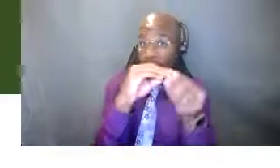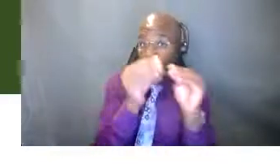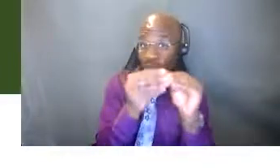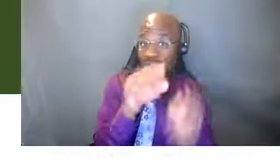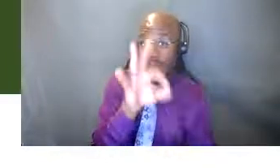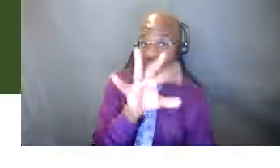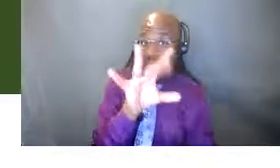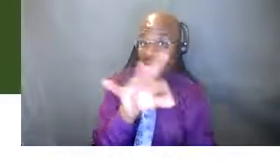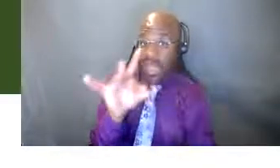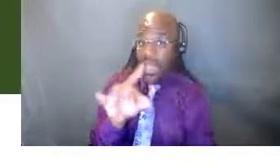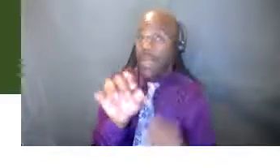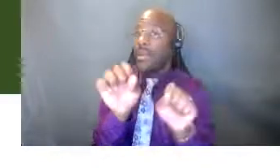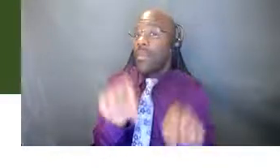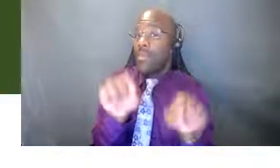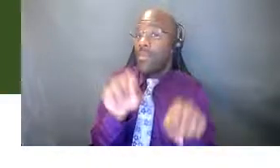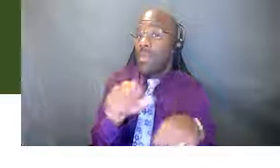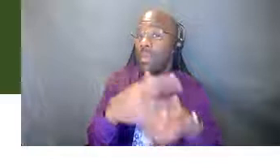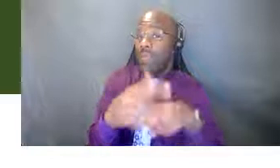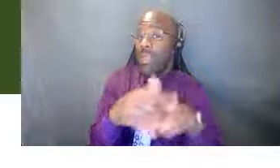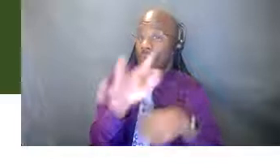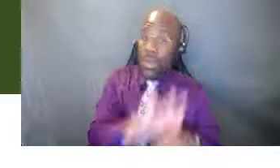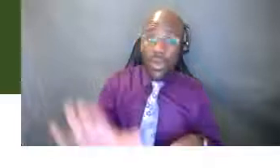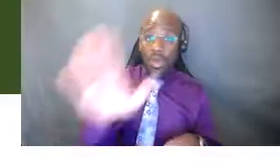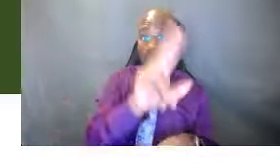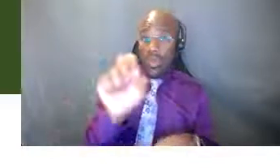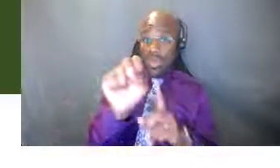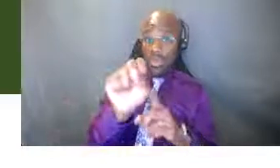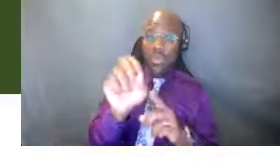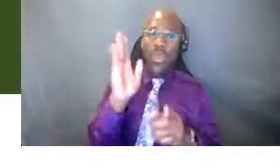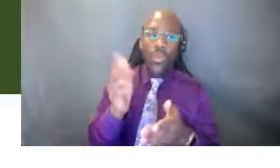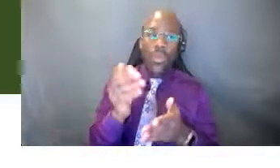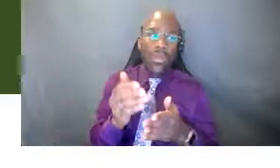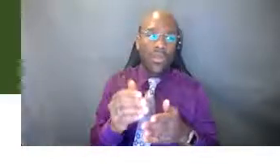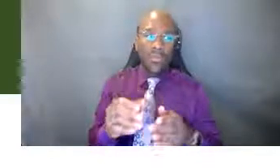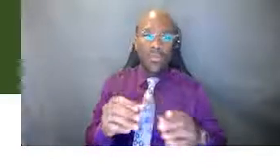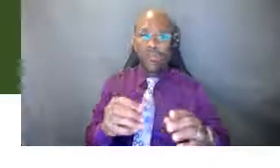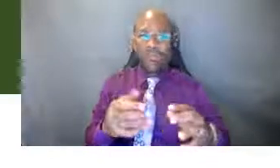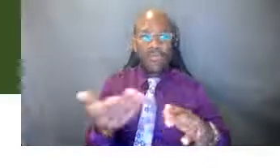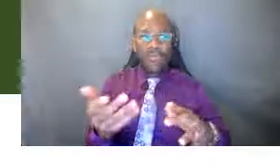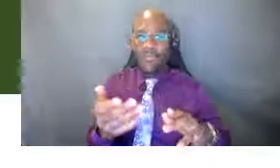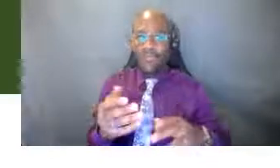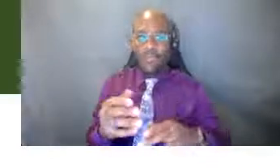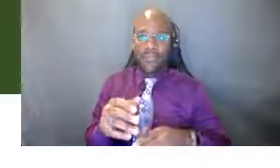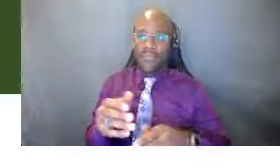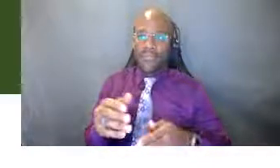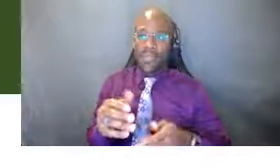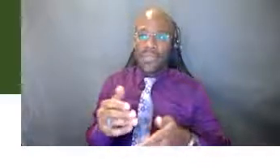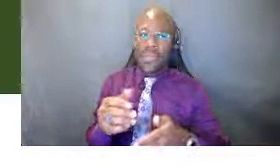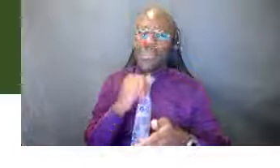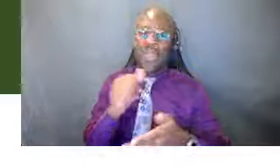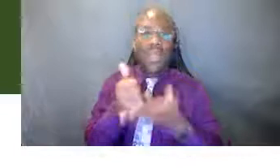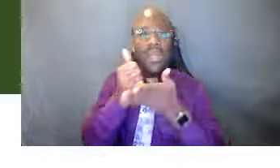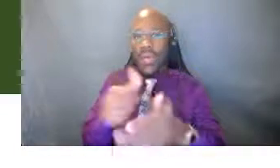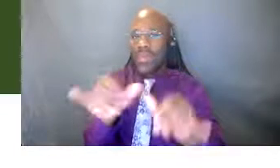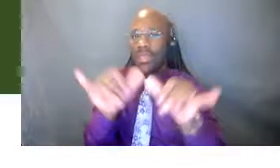available nationwide will stretch that system even more. So our concern as